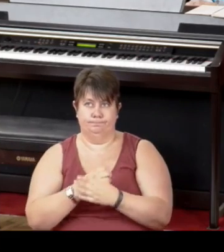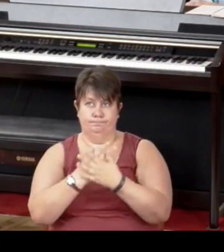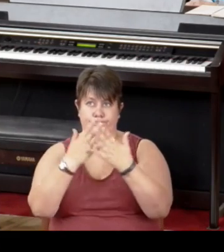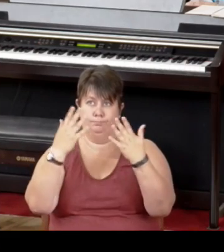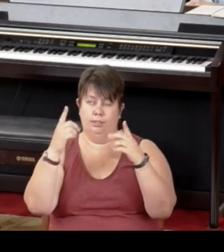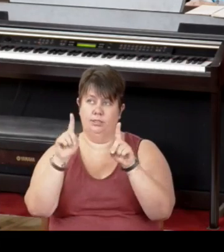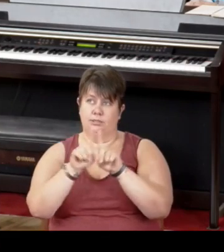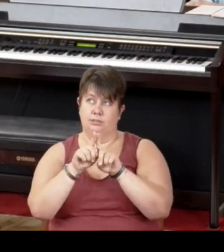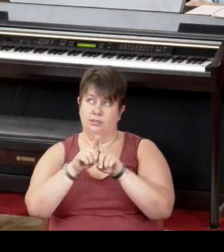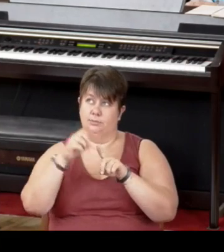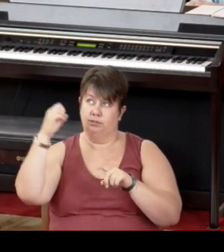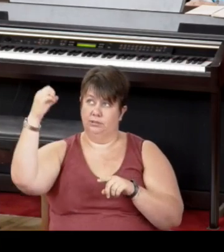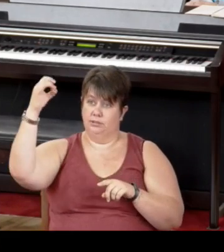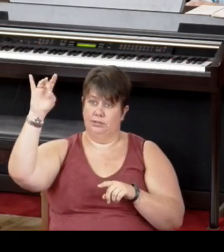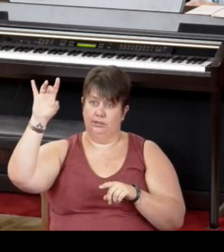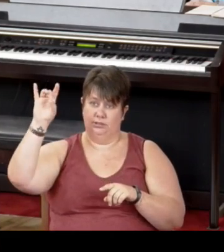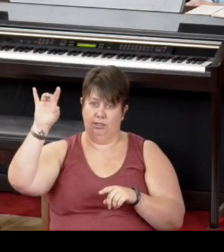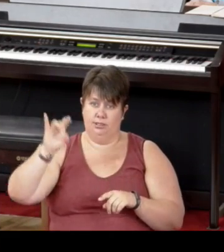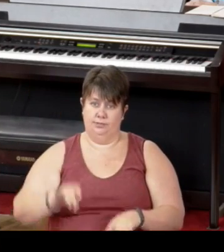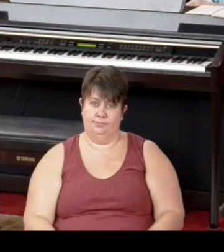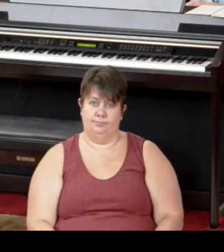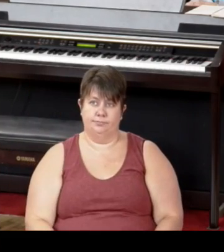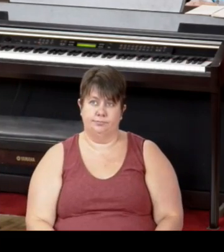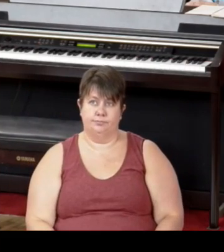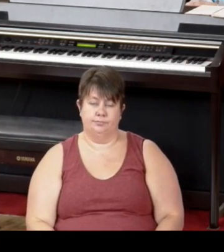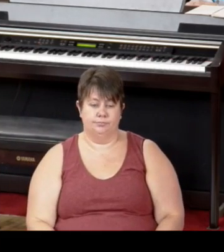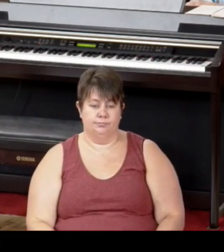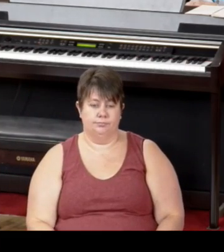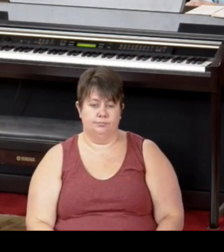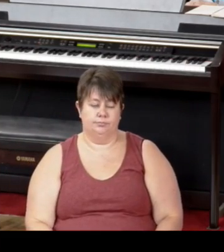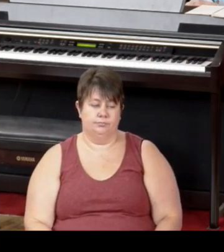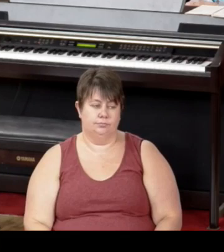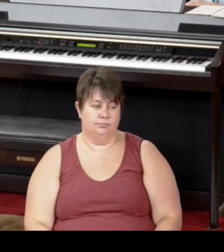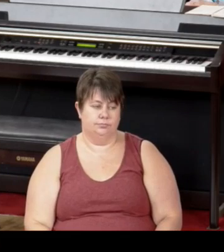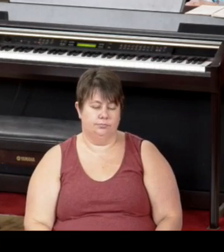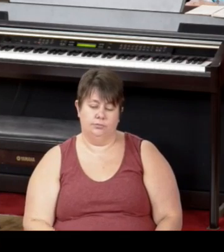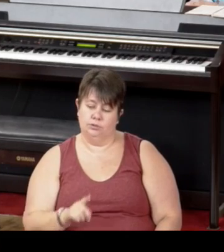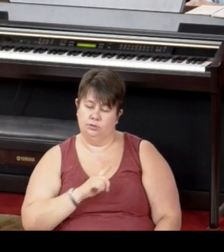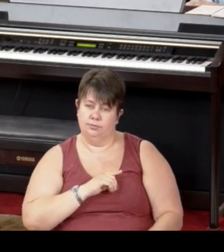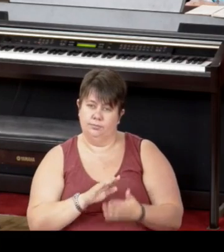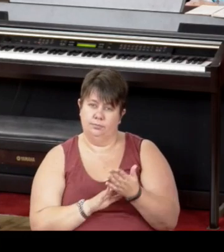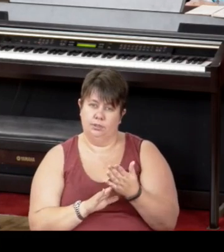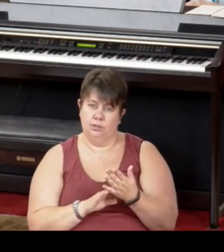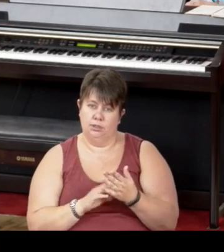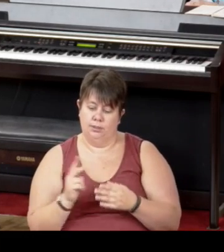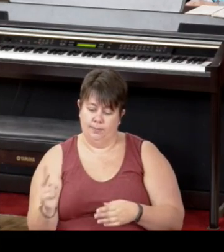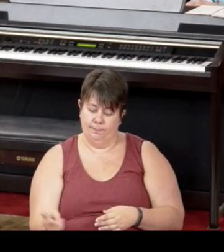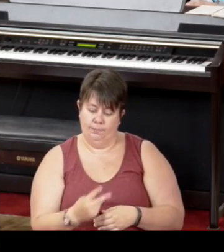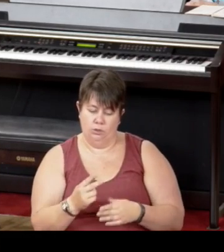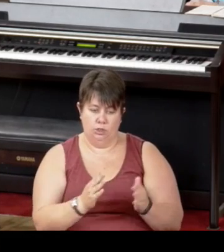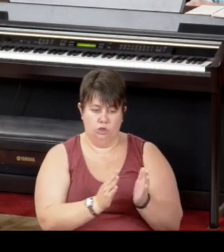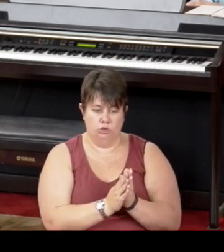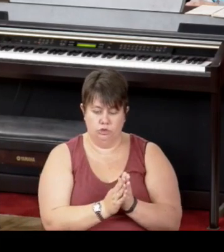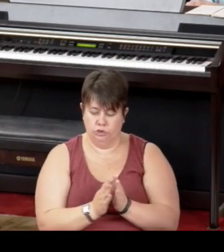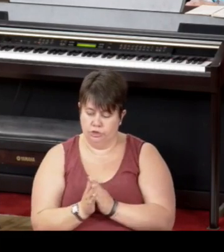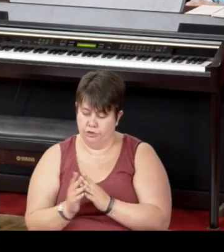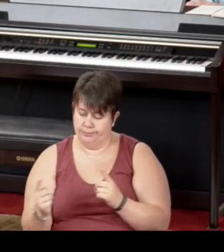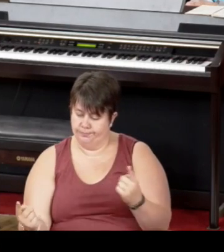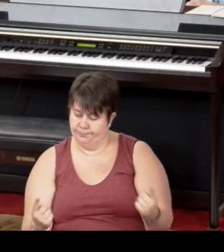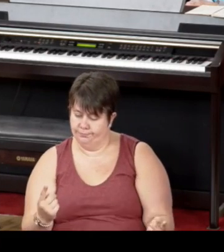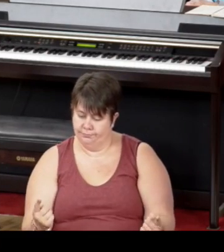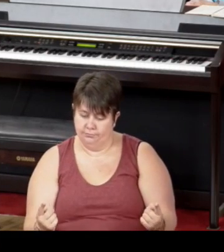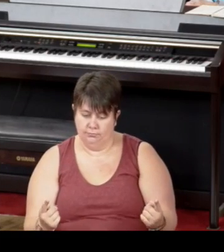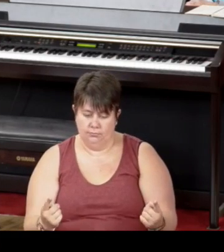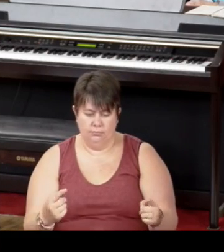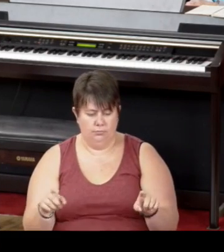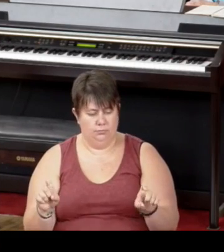And so the situation that both of these churches find themselves in is remarkably similar. They were worshiping the one true